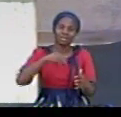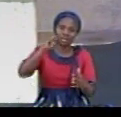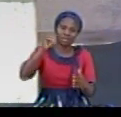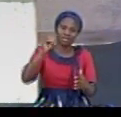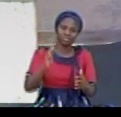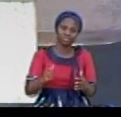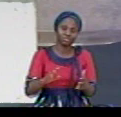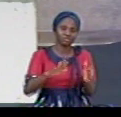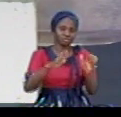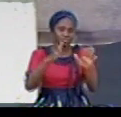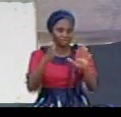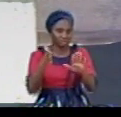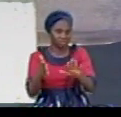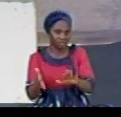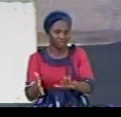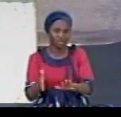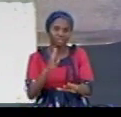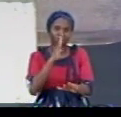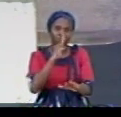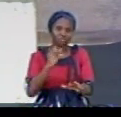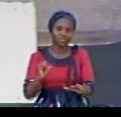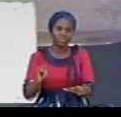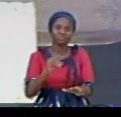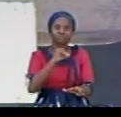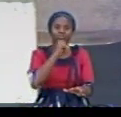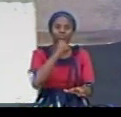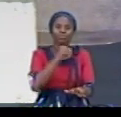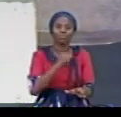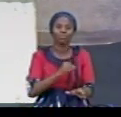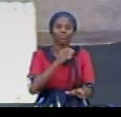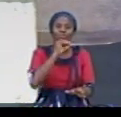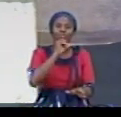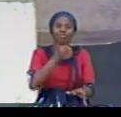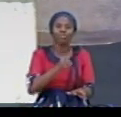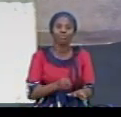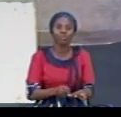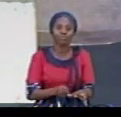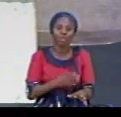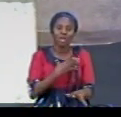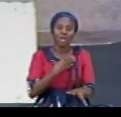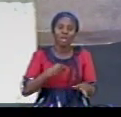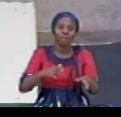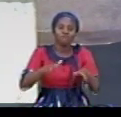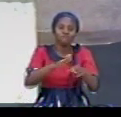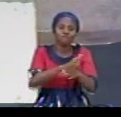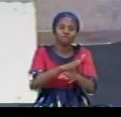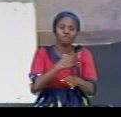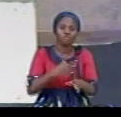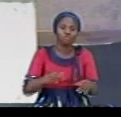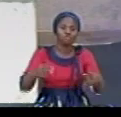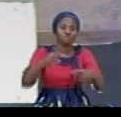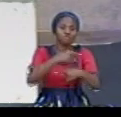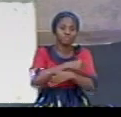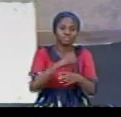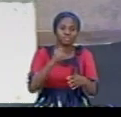died being old and full of days.